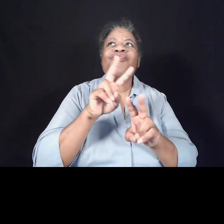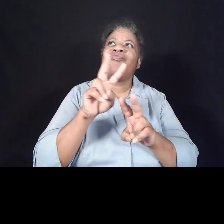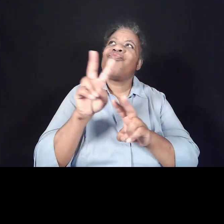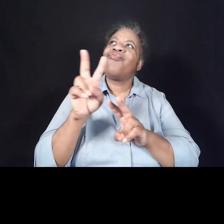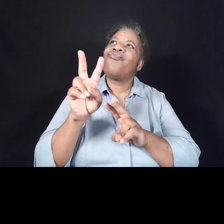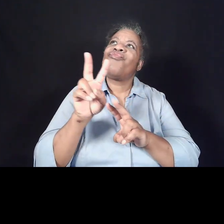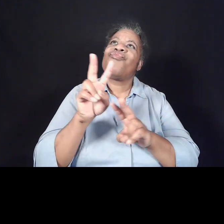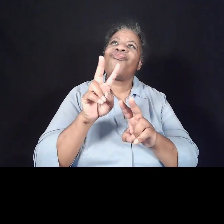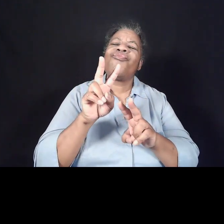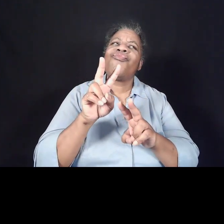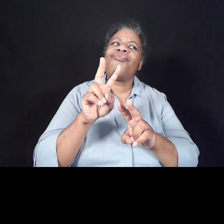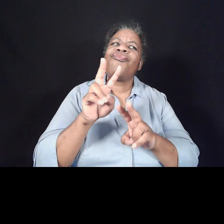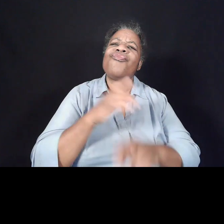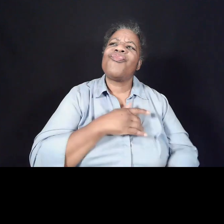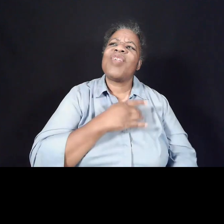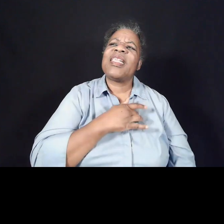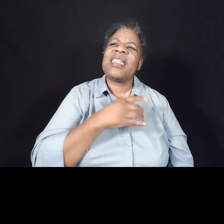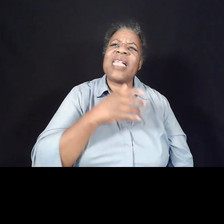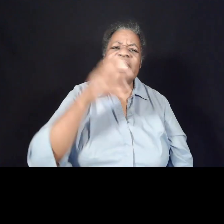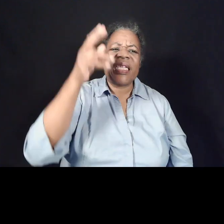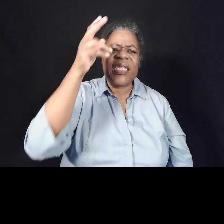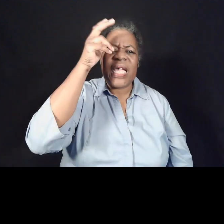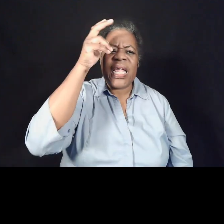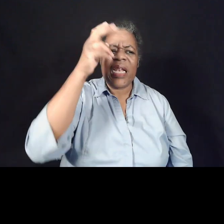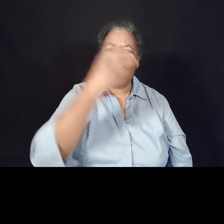and I sensed the enemy messing with my head,